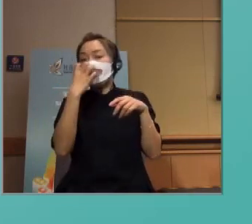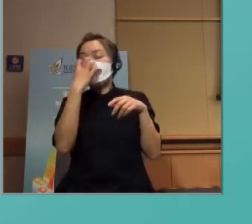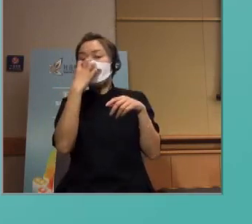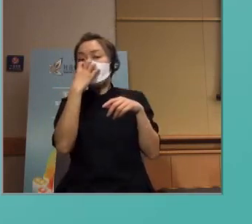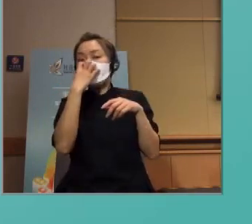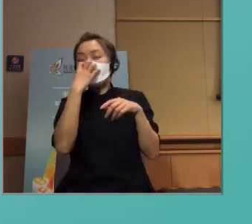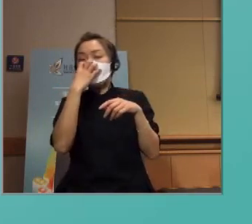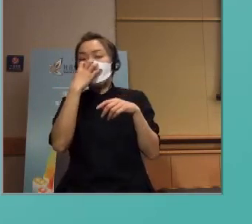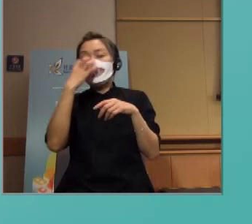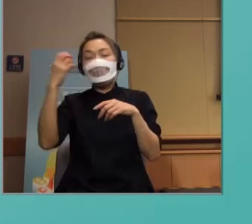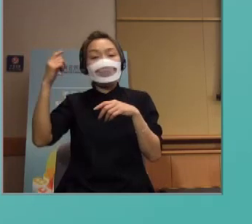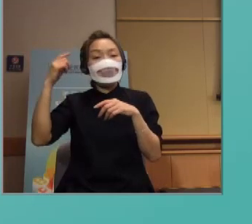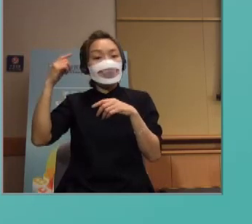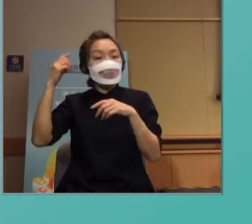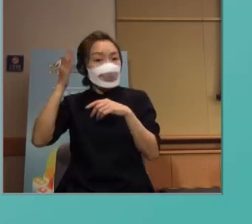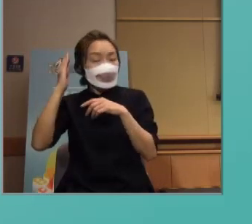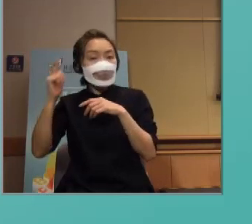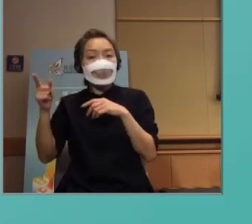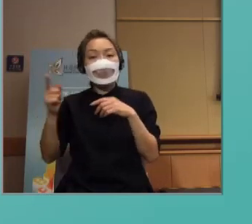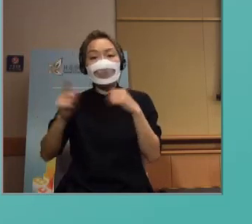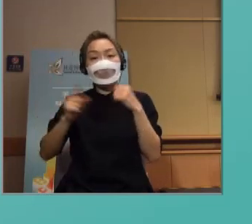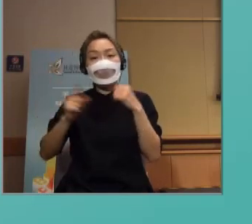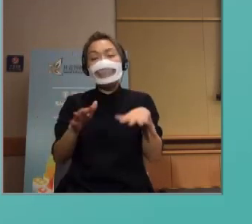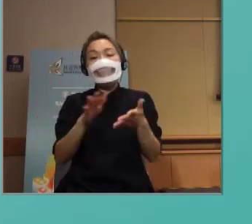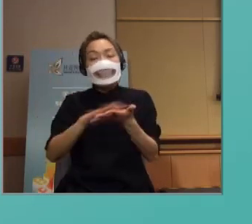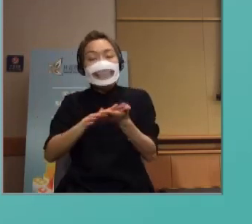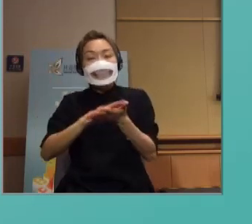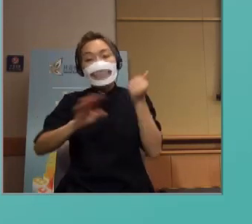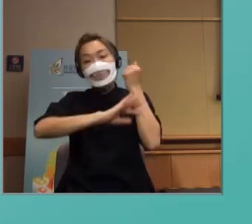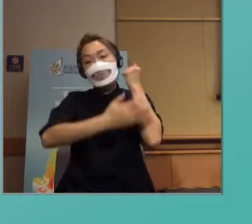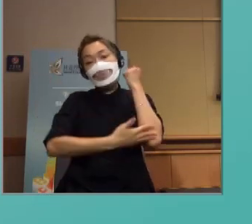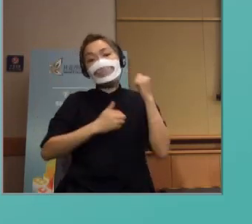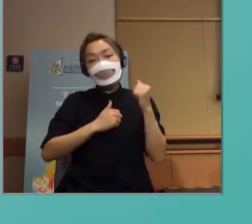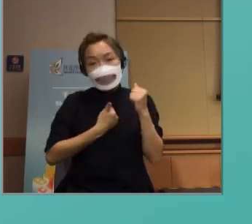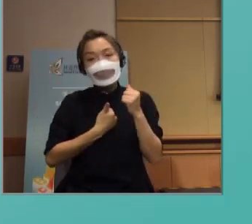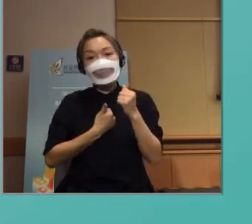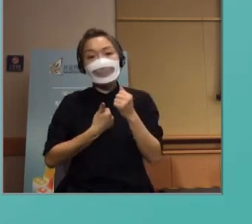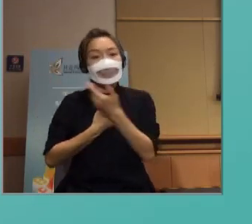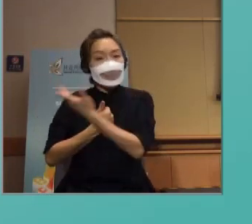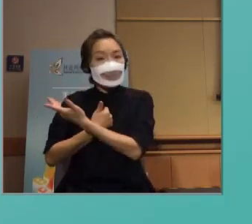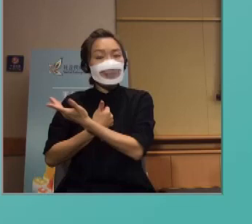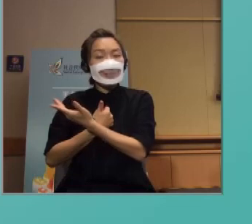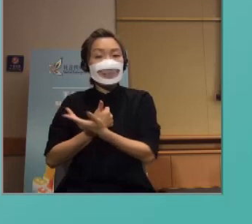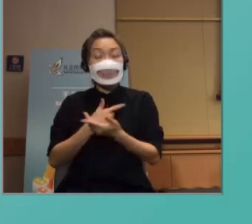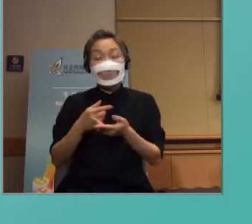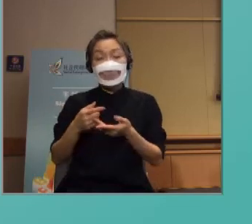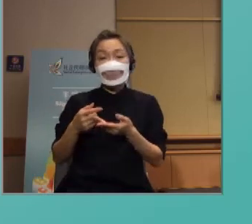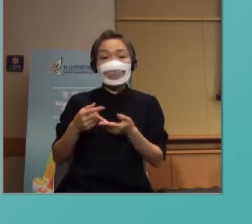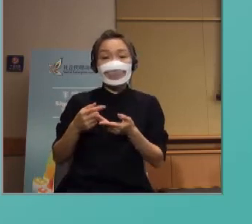and head of risk in a large NFT marketplace, but also